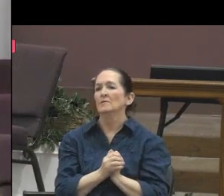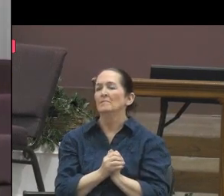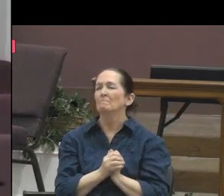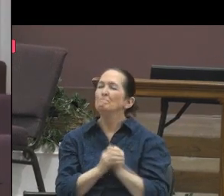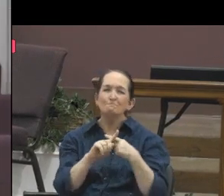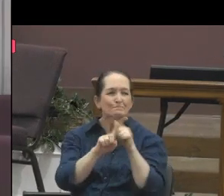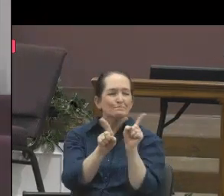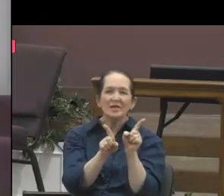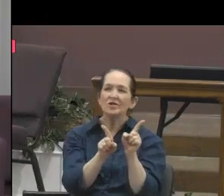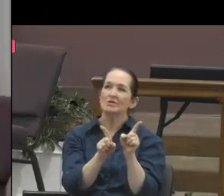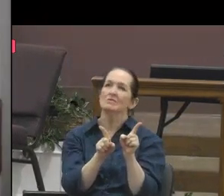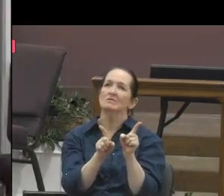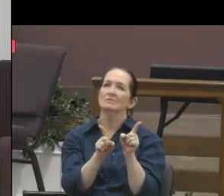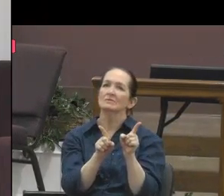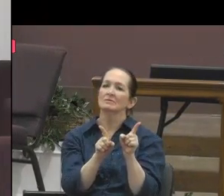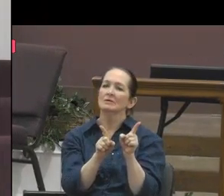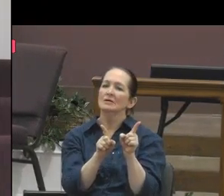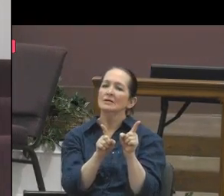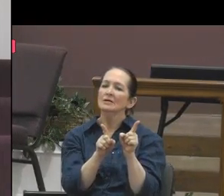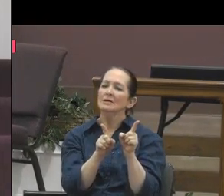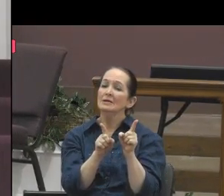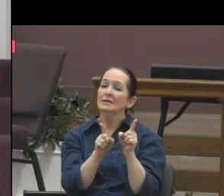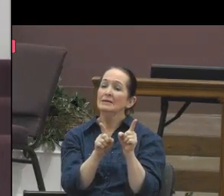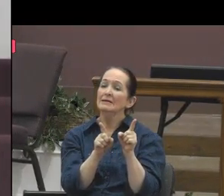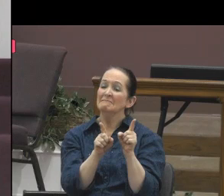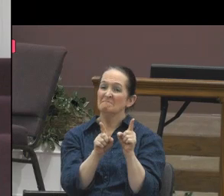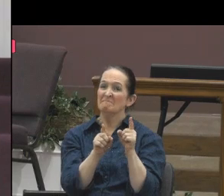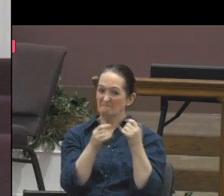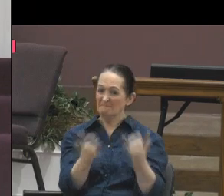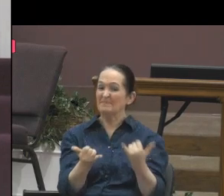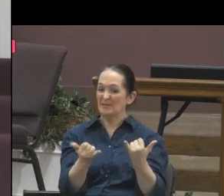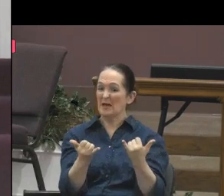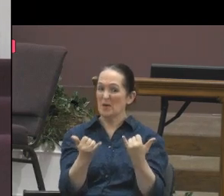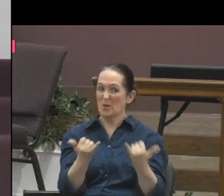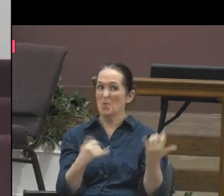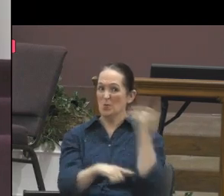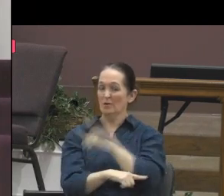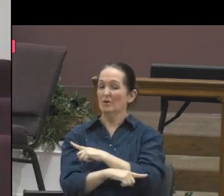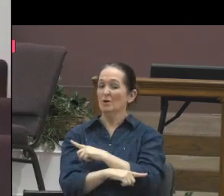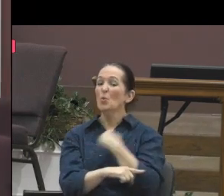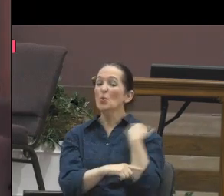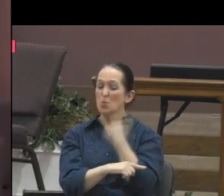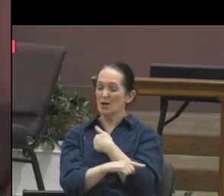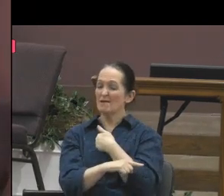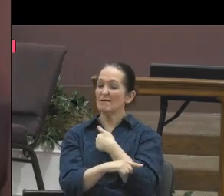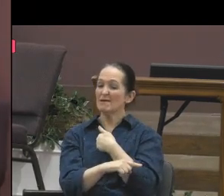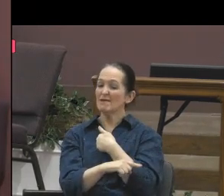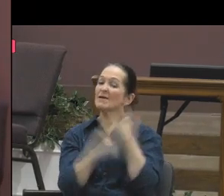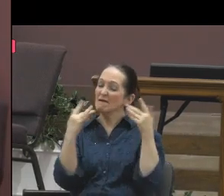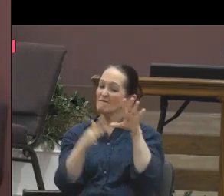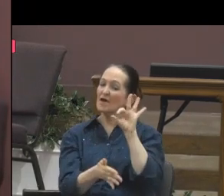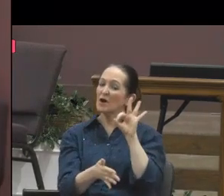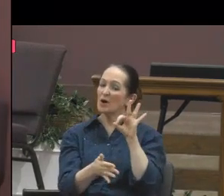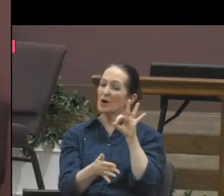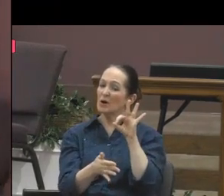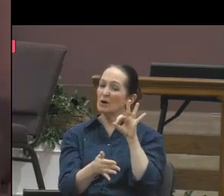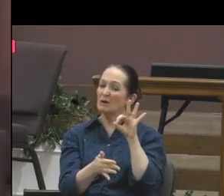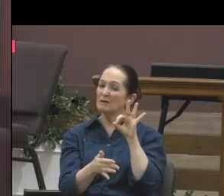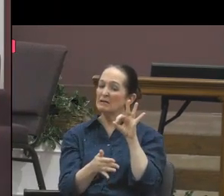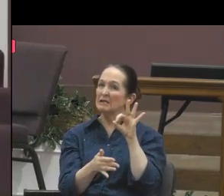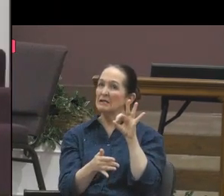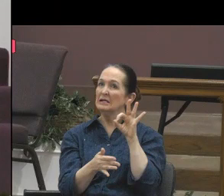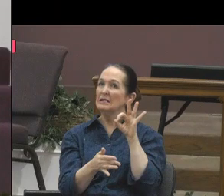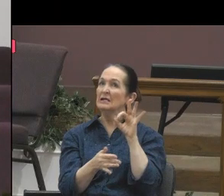And yet, in this day, we have found that it has pushed